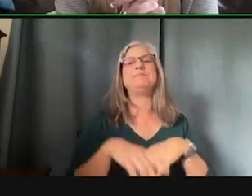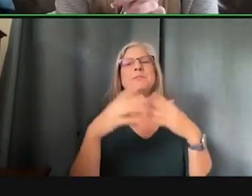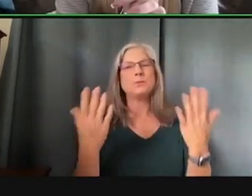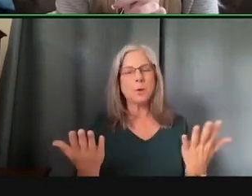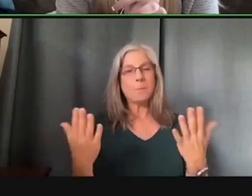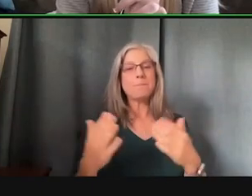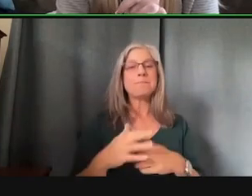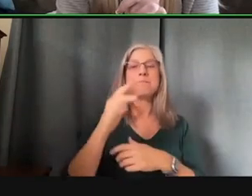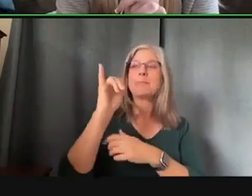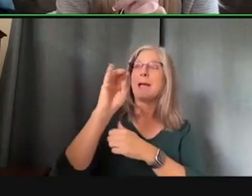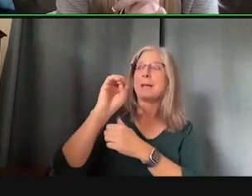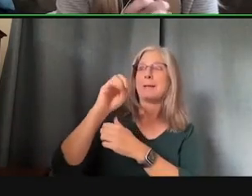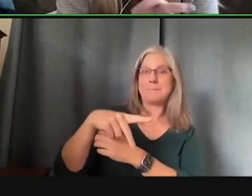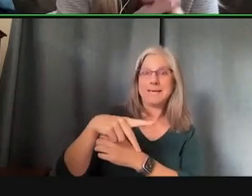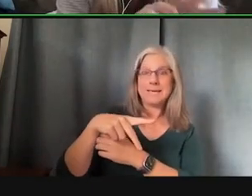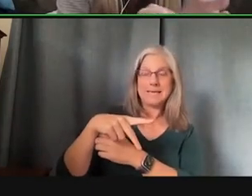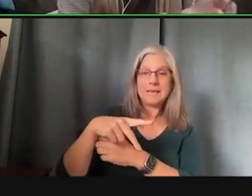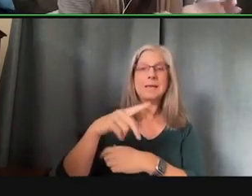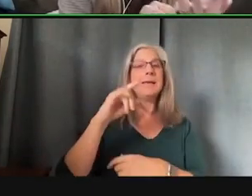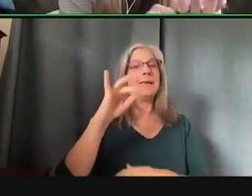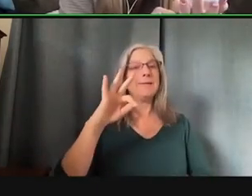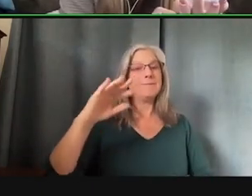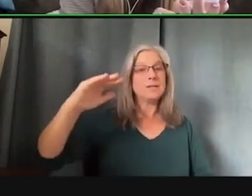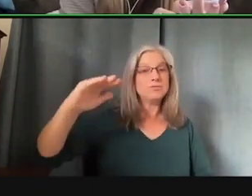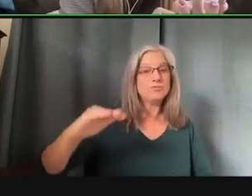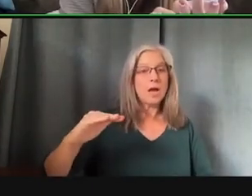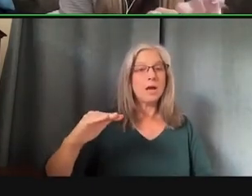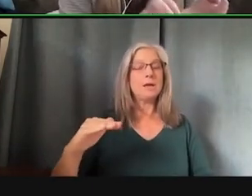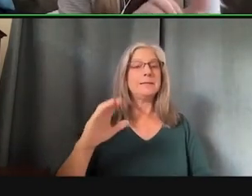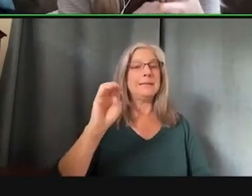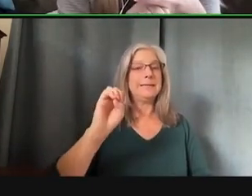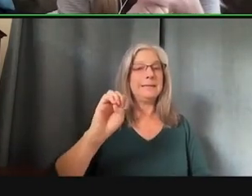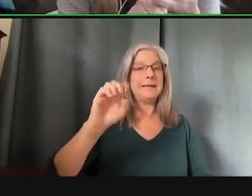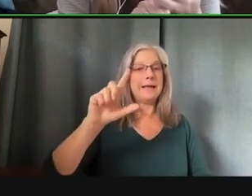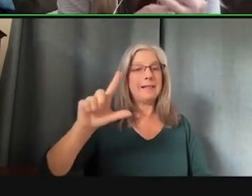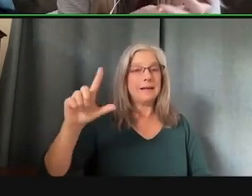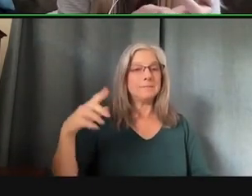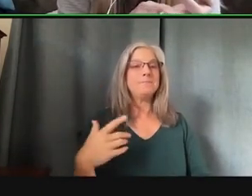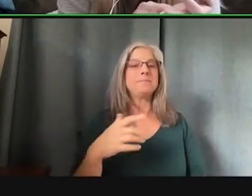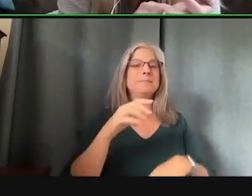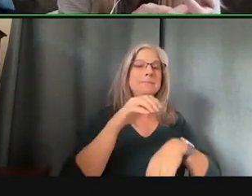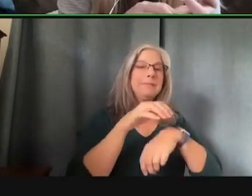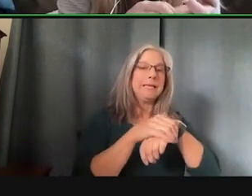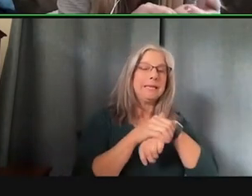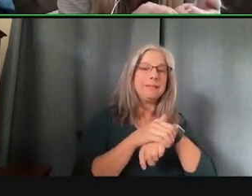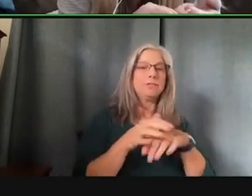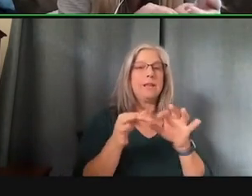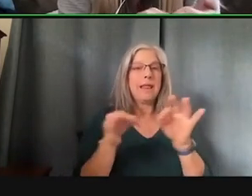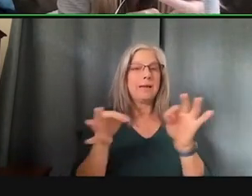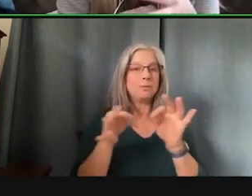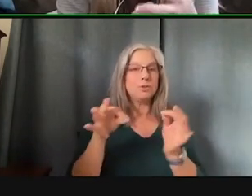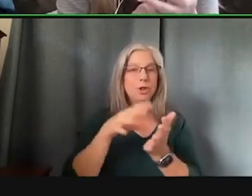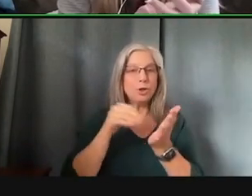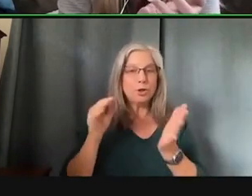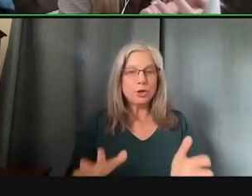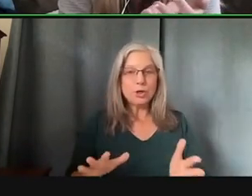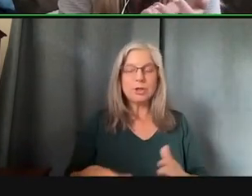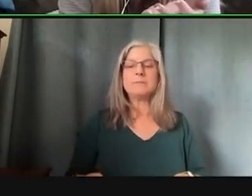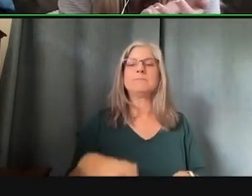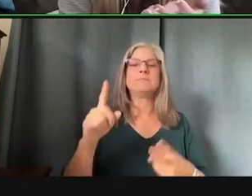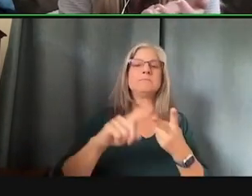the IEP as well, if a student is an English language learner, if they have any physical disability that